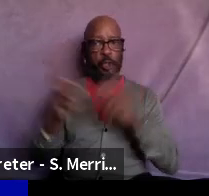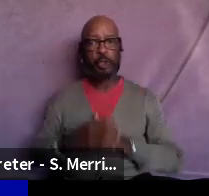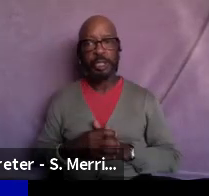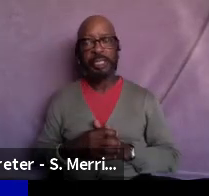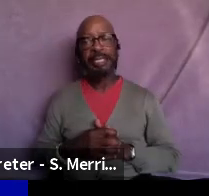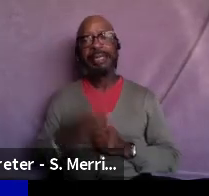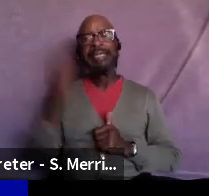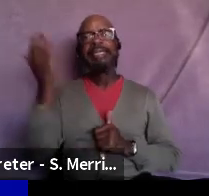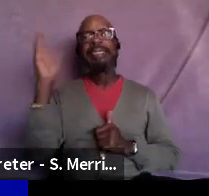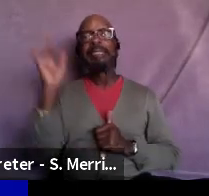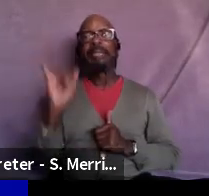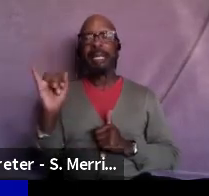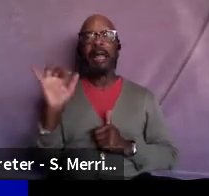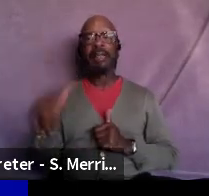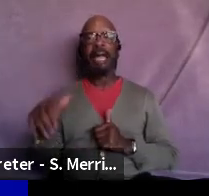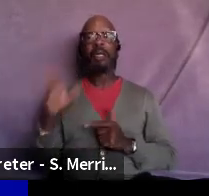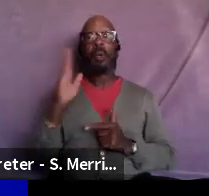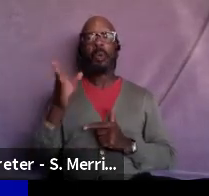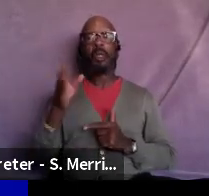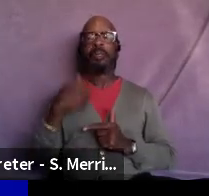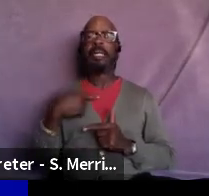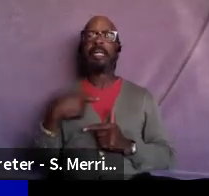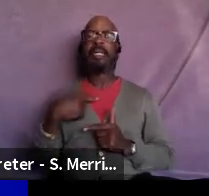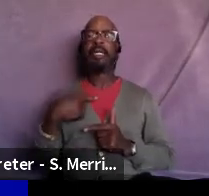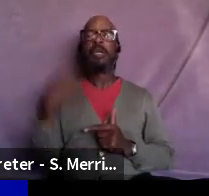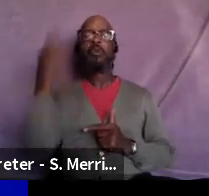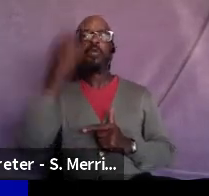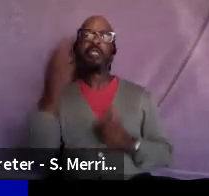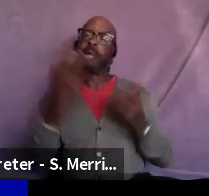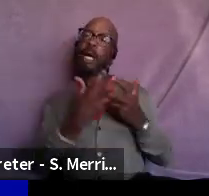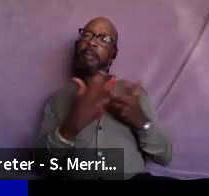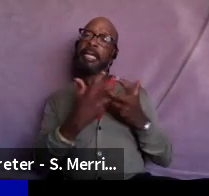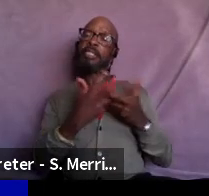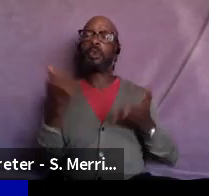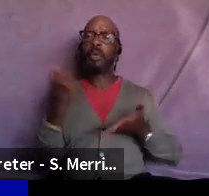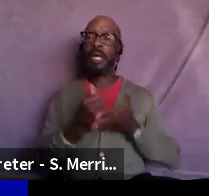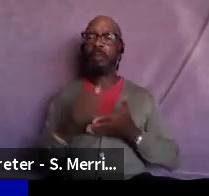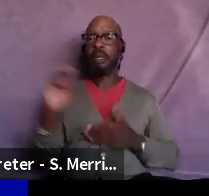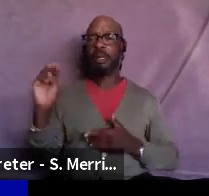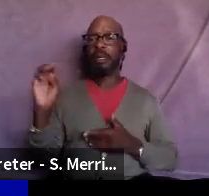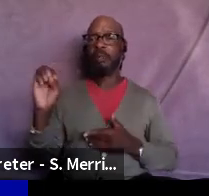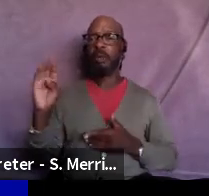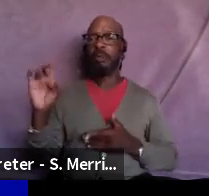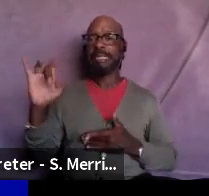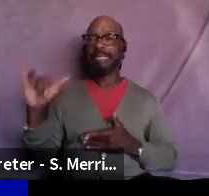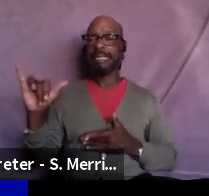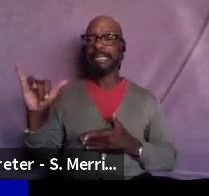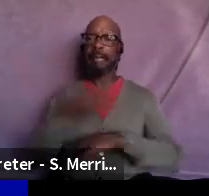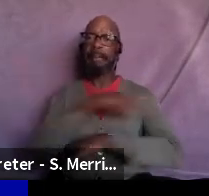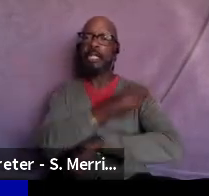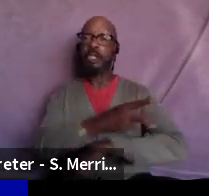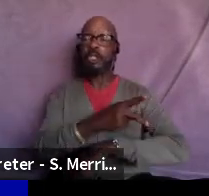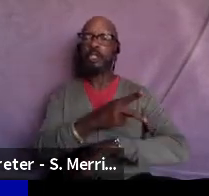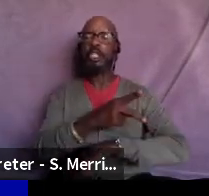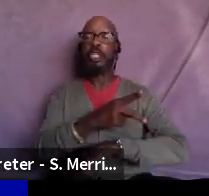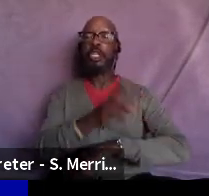like that would be a reasonable accommodation to help mobility impaired patients transfer onto exam tables